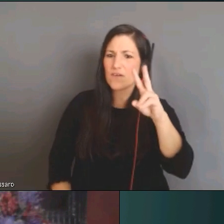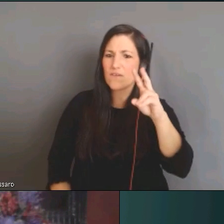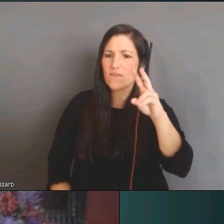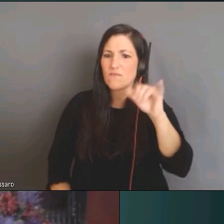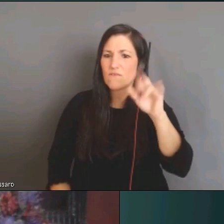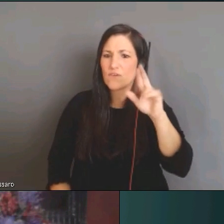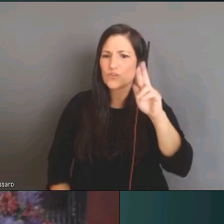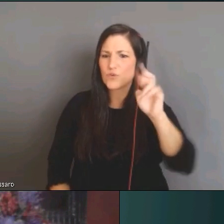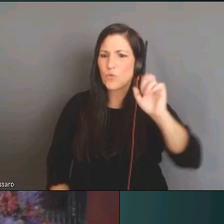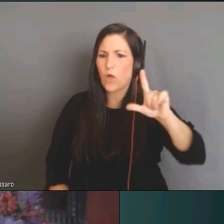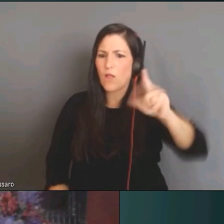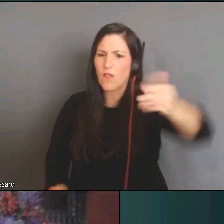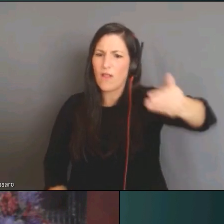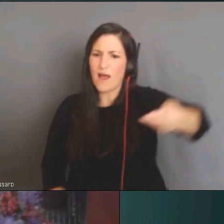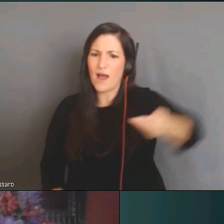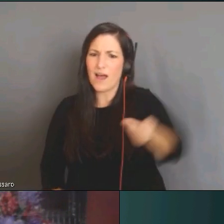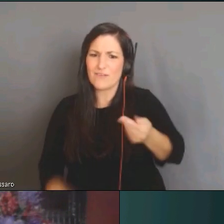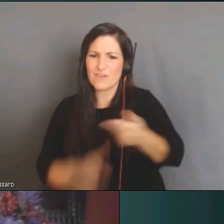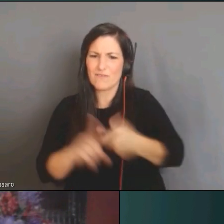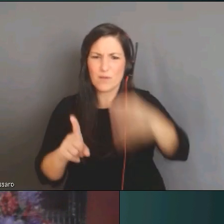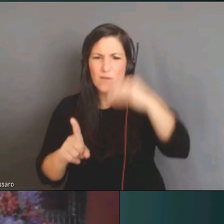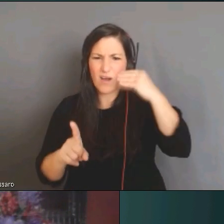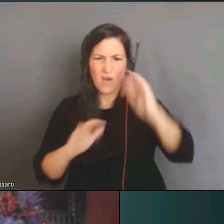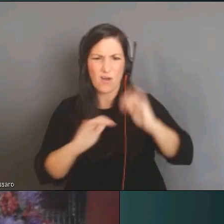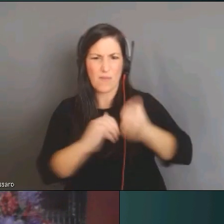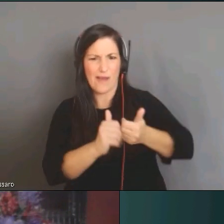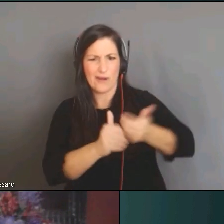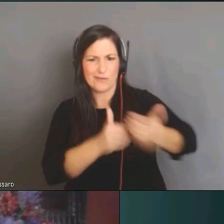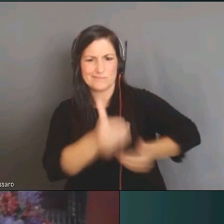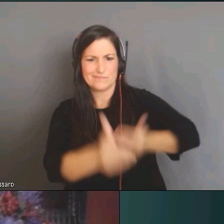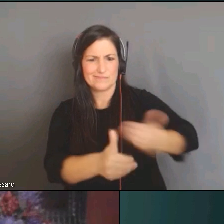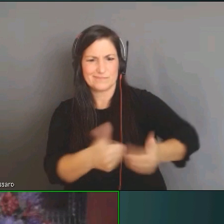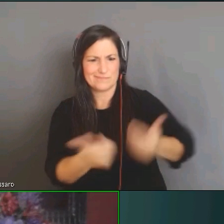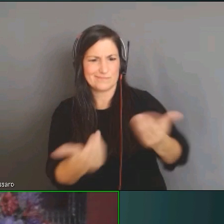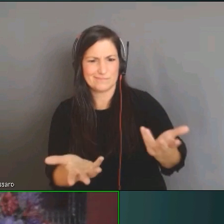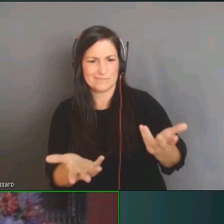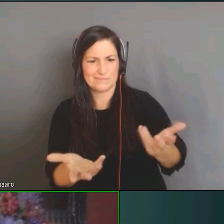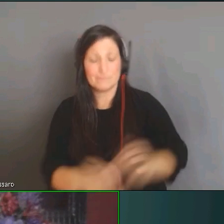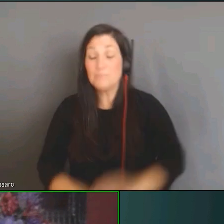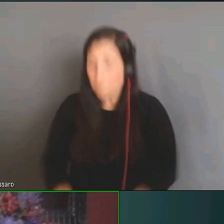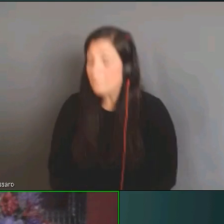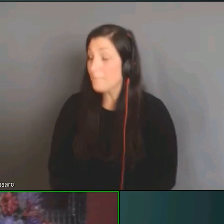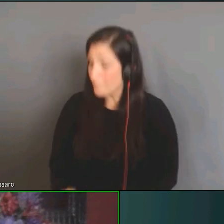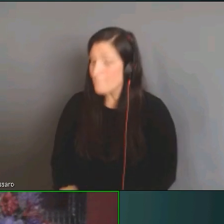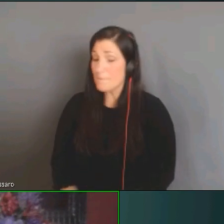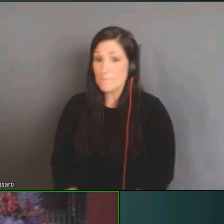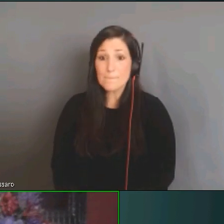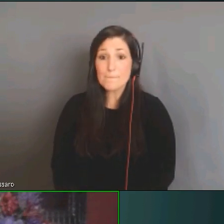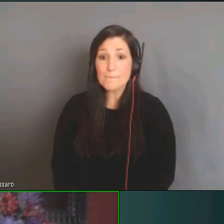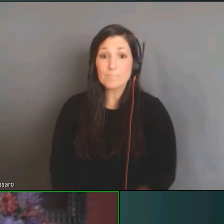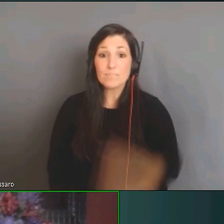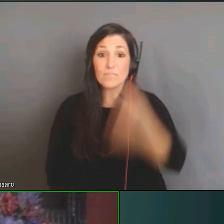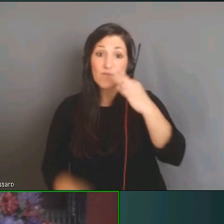home. Can we share a little bit about how you can do that? absolutely. So if you're interested in a work